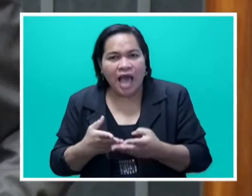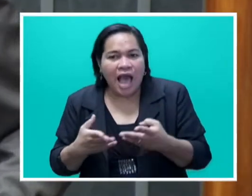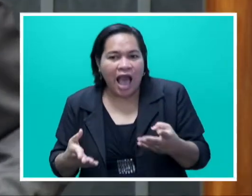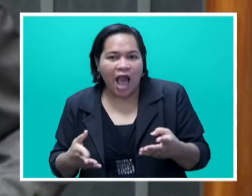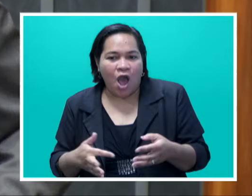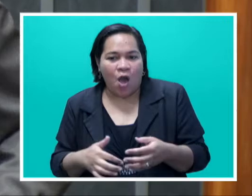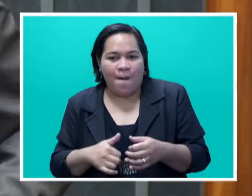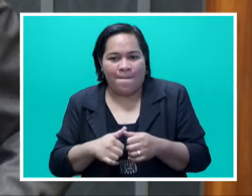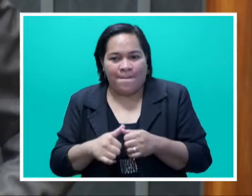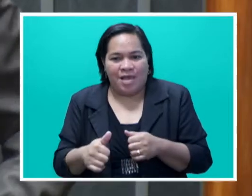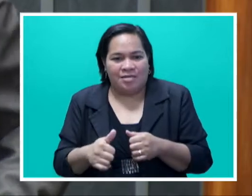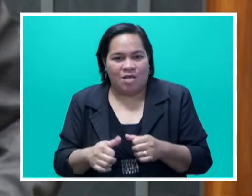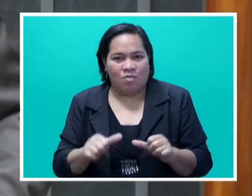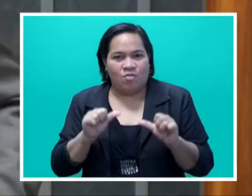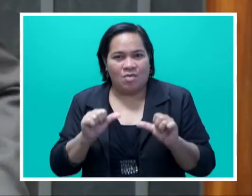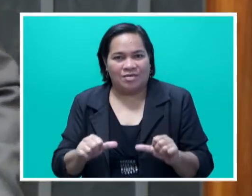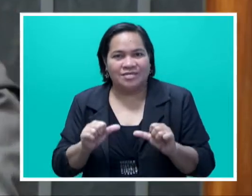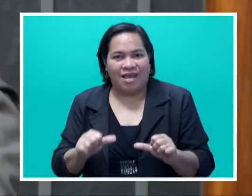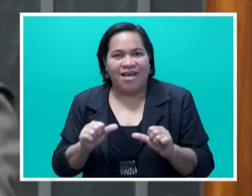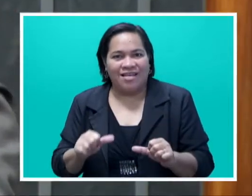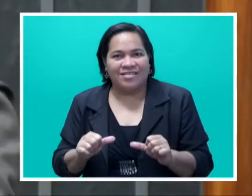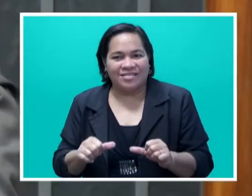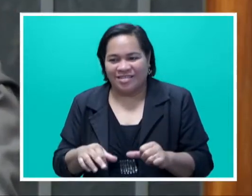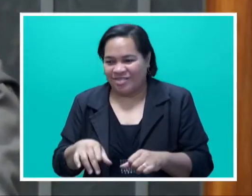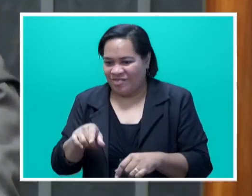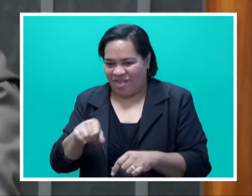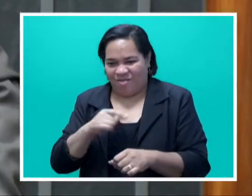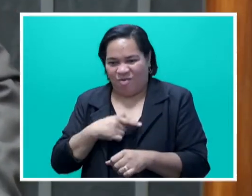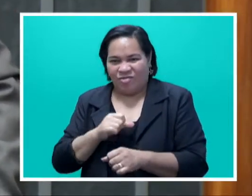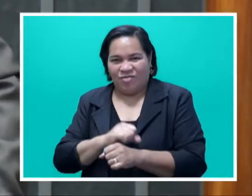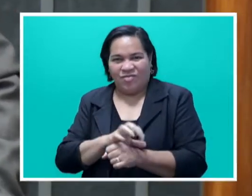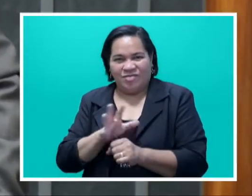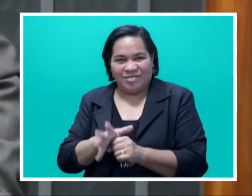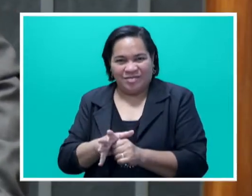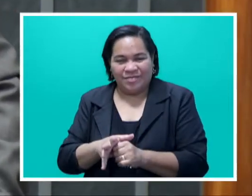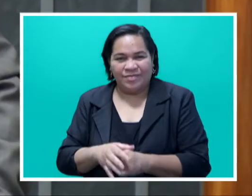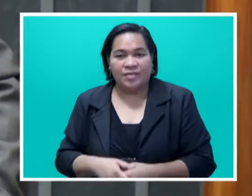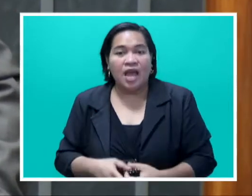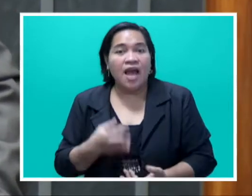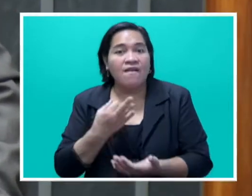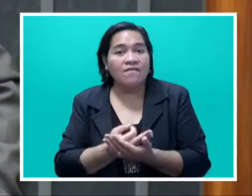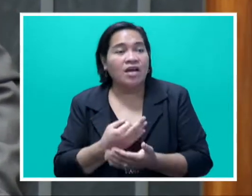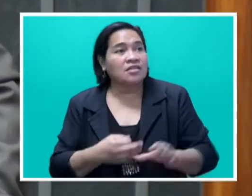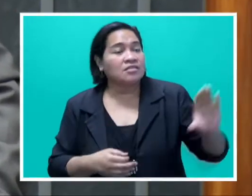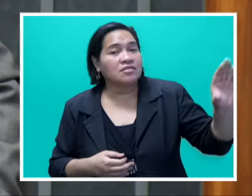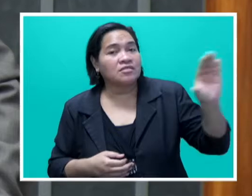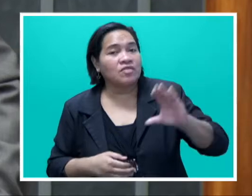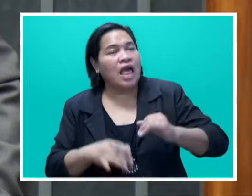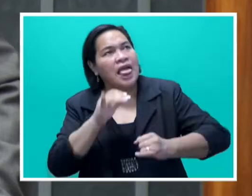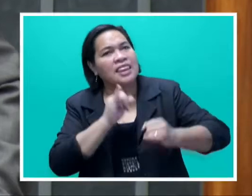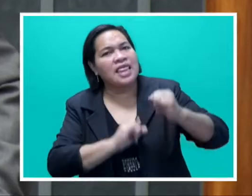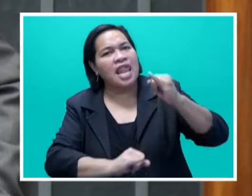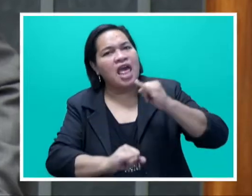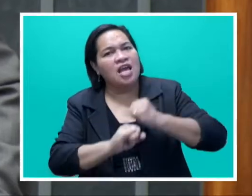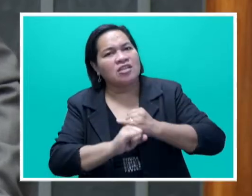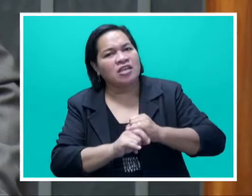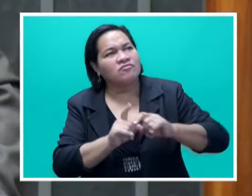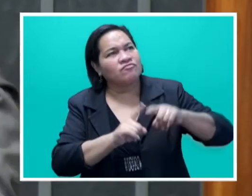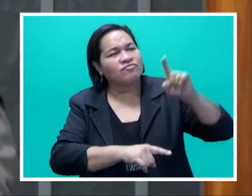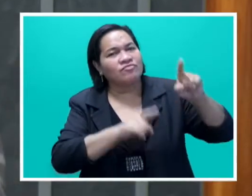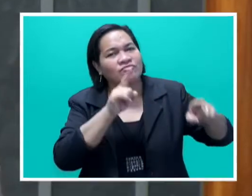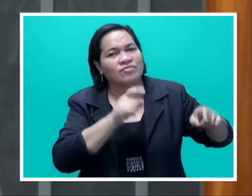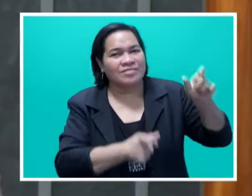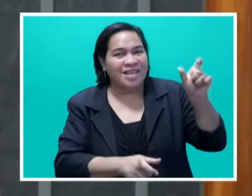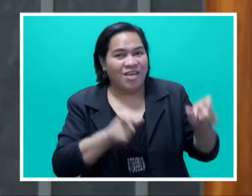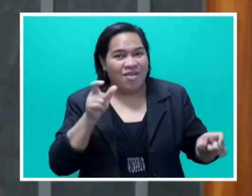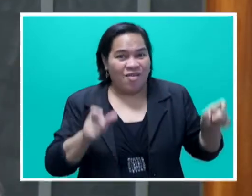the worst of the pandemic. Mr. Speaker, the funding from the international agencies and our friendly bilateral donor